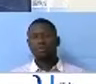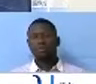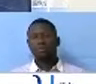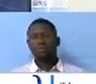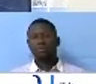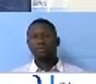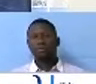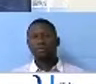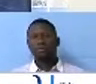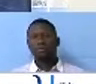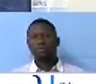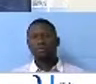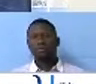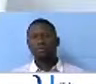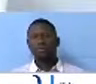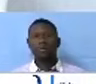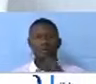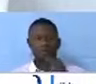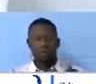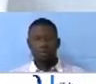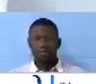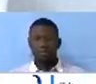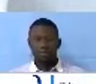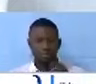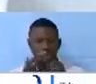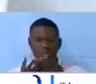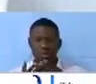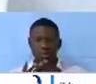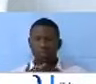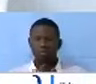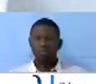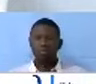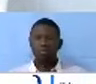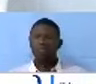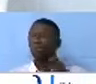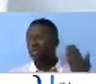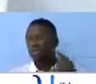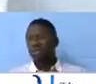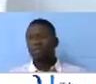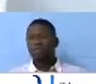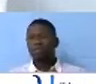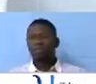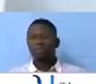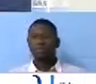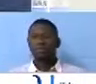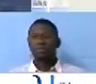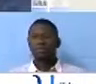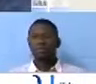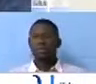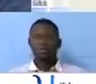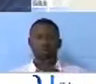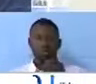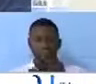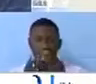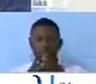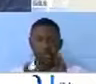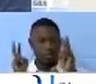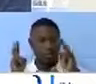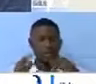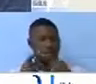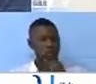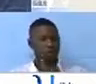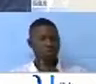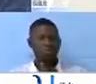Chairman, I did not tell him, but at one point you did not tell him, or you did tell him? I did not tell him that. Okay. But at one